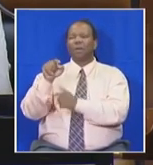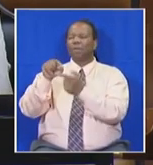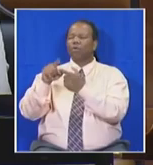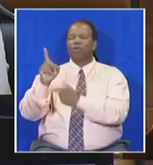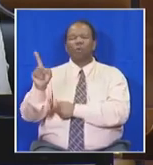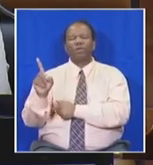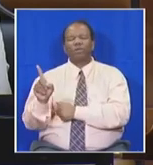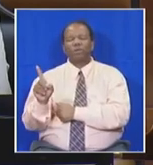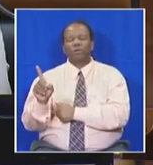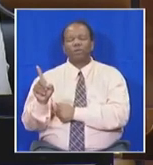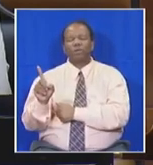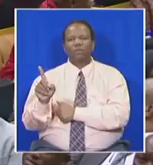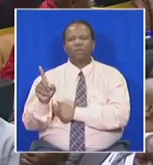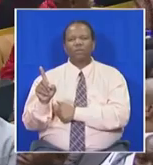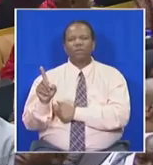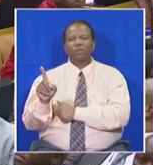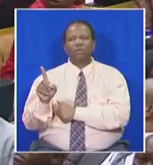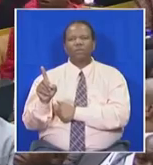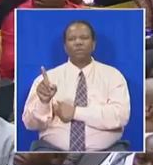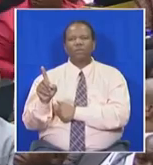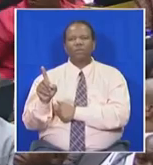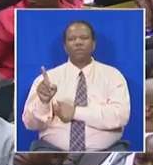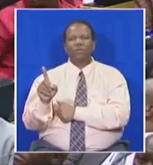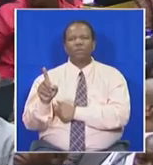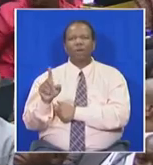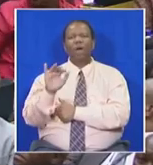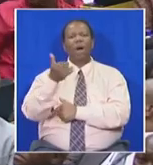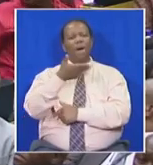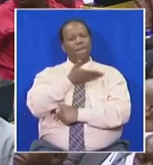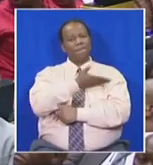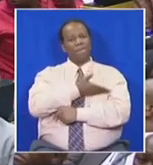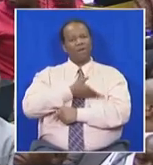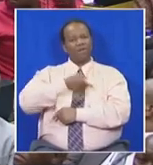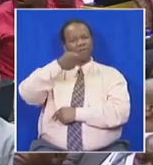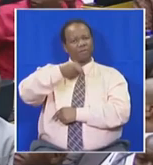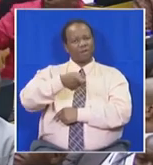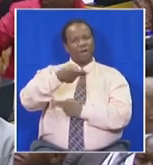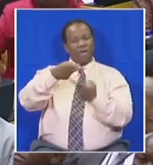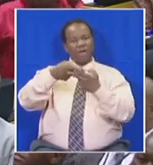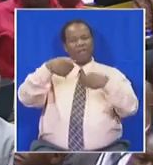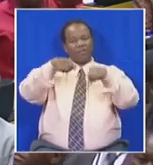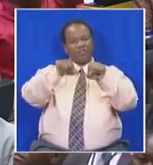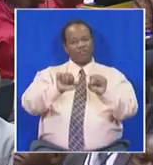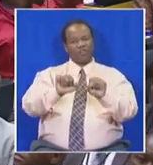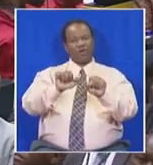of order? Read together, Madam Speaker and Madam Chairperson of the NCOP. Madam